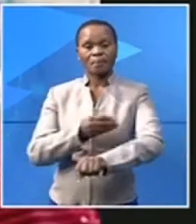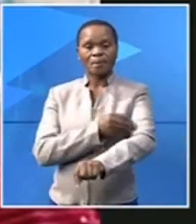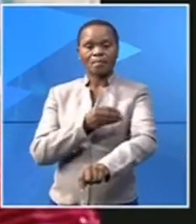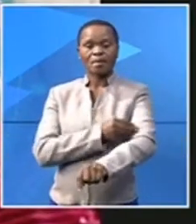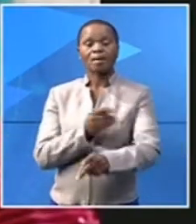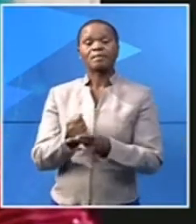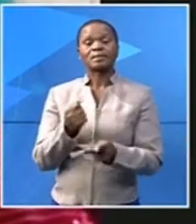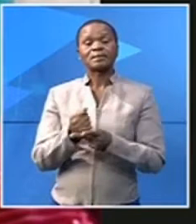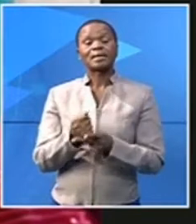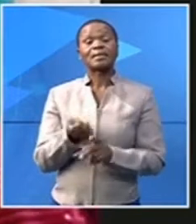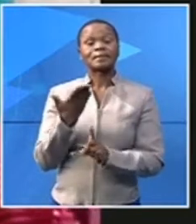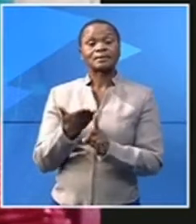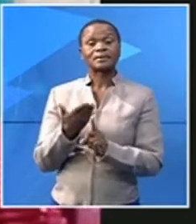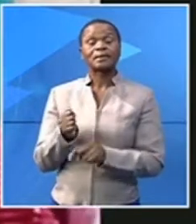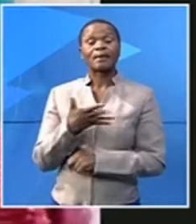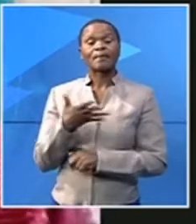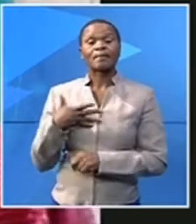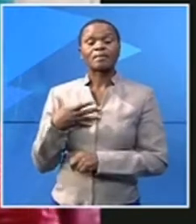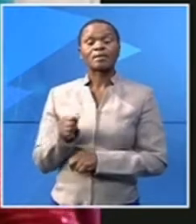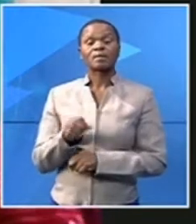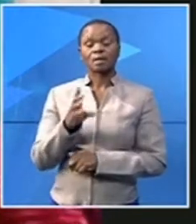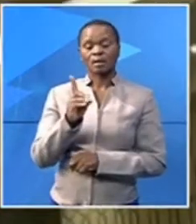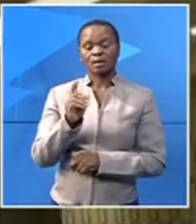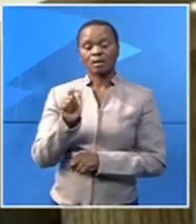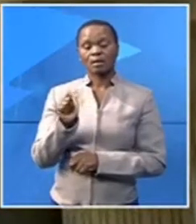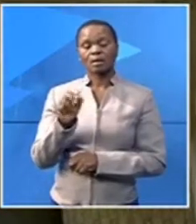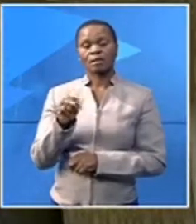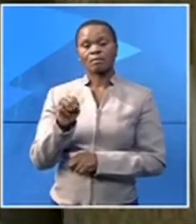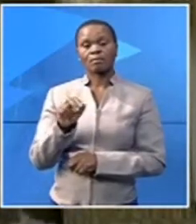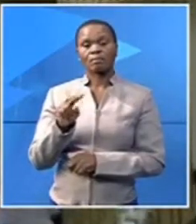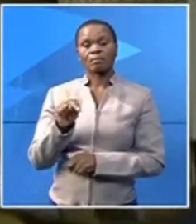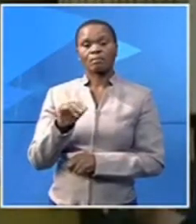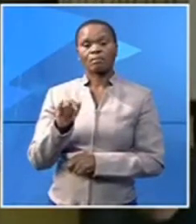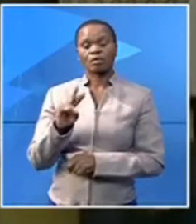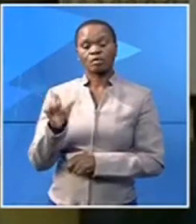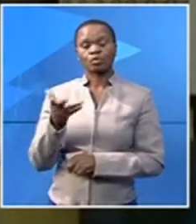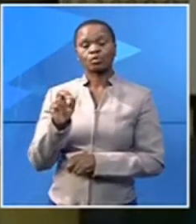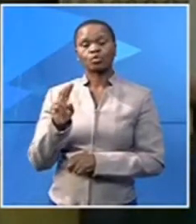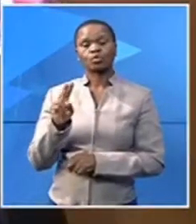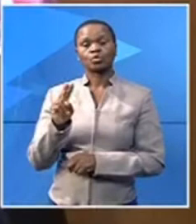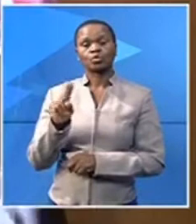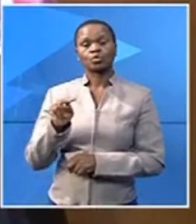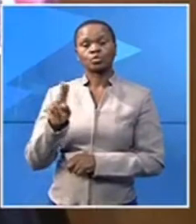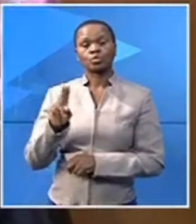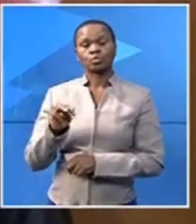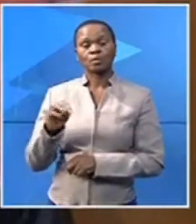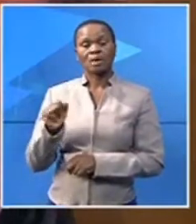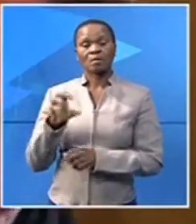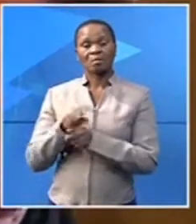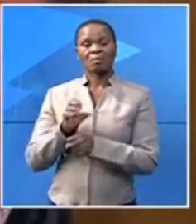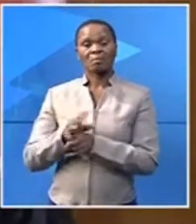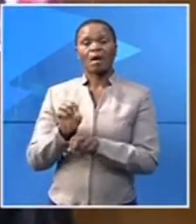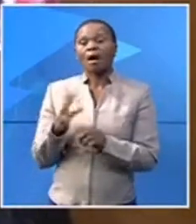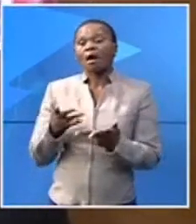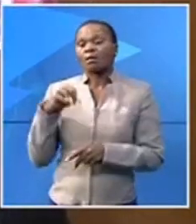wezombuso ohlanganyela unkosazana Dlamini Zuma uhlathulule ukuthi imithetho emitsha le izoyithina njani ikoro yezokudla nezevakatshobukelo.